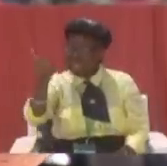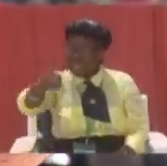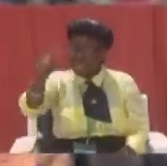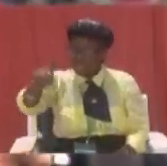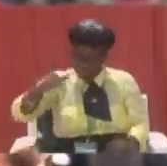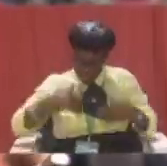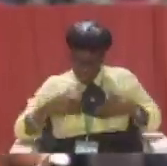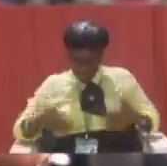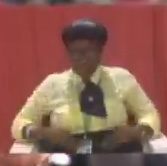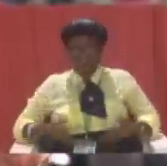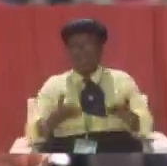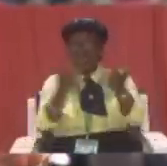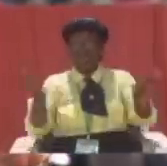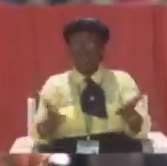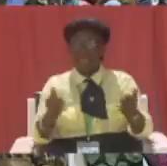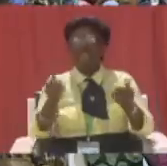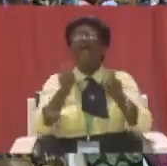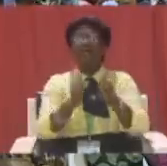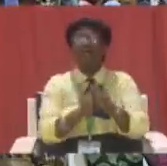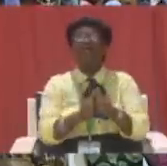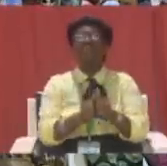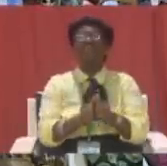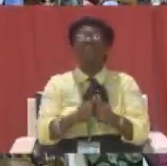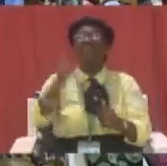May the Almighty God carry you.